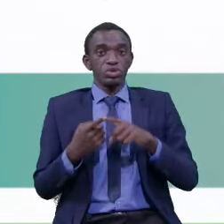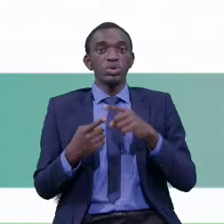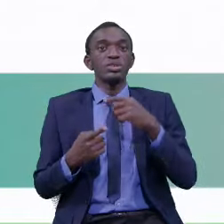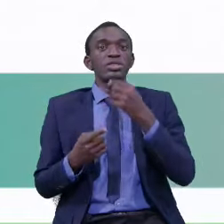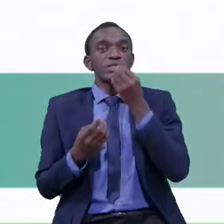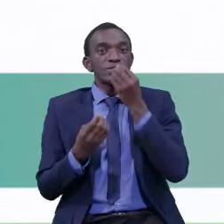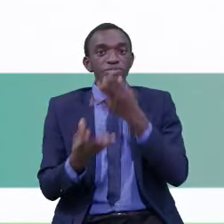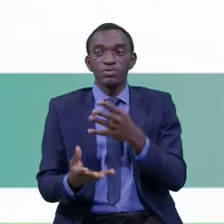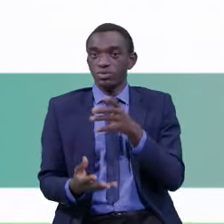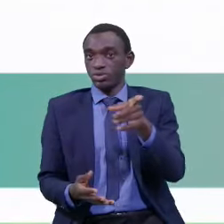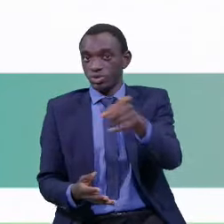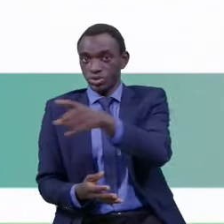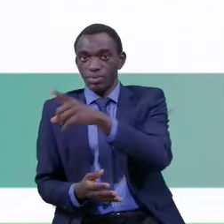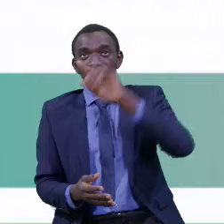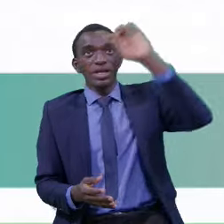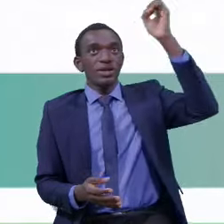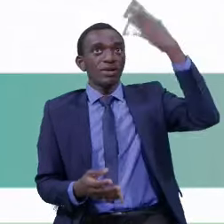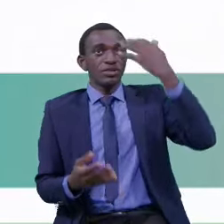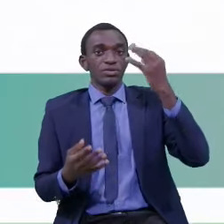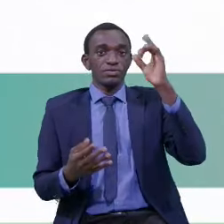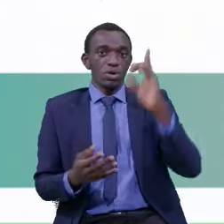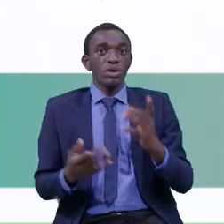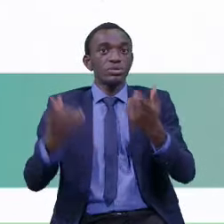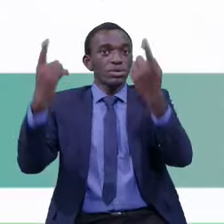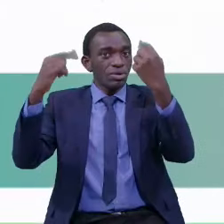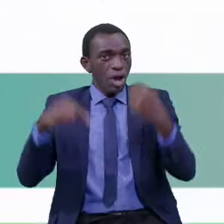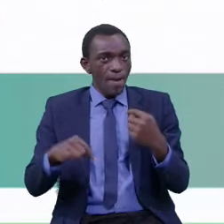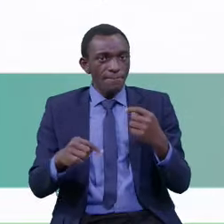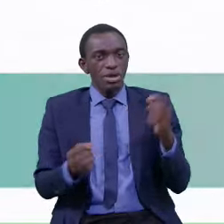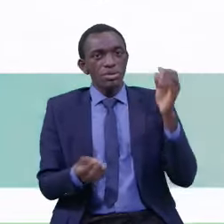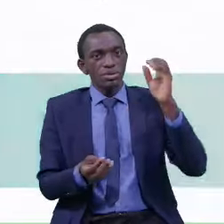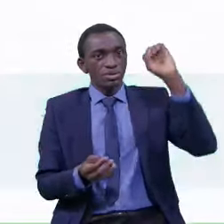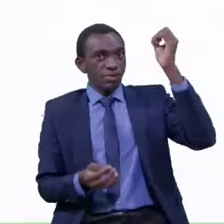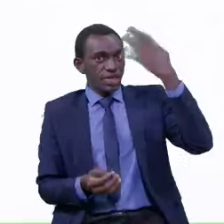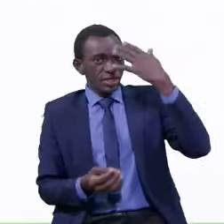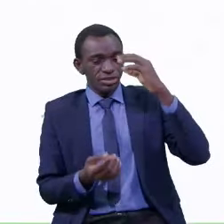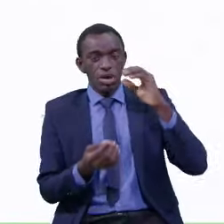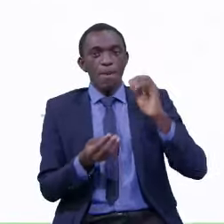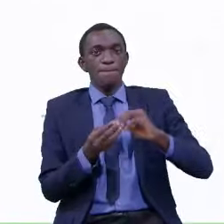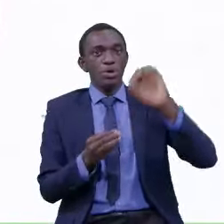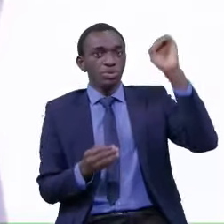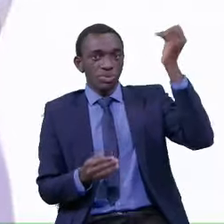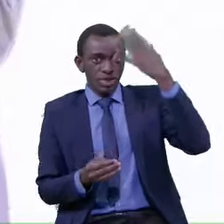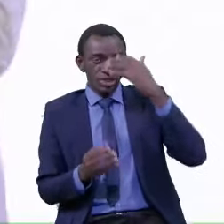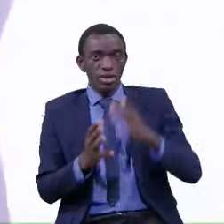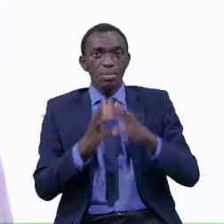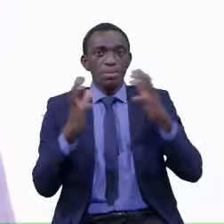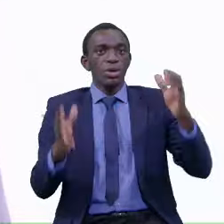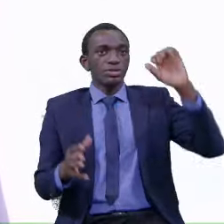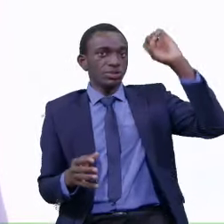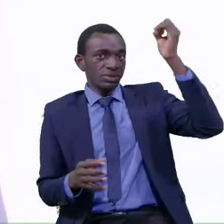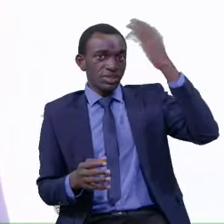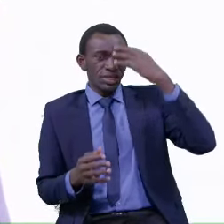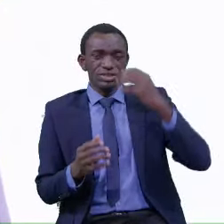is coming. Grace, more grace, much grace, manifold grace. And that with